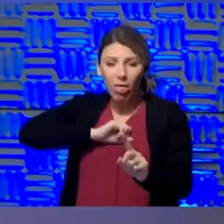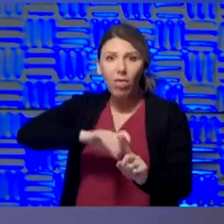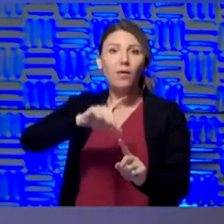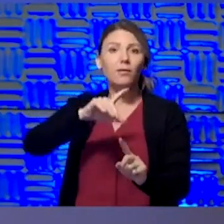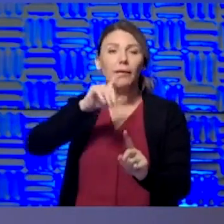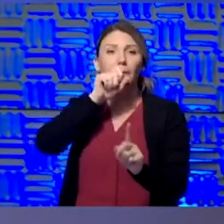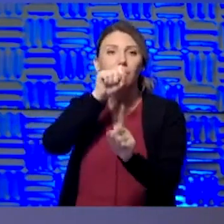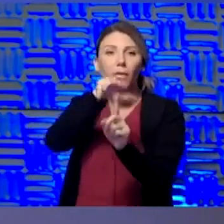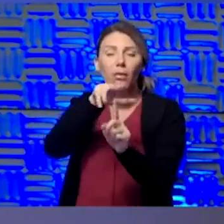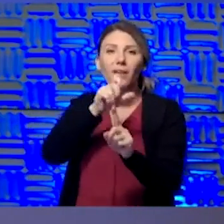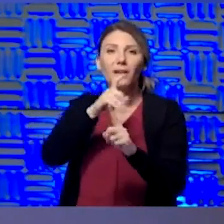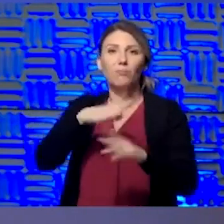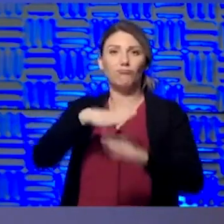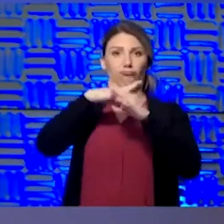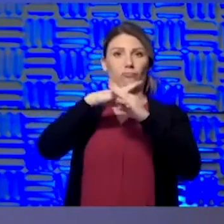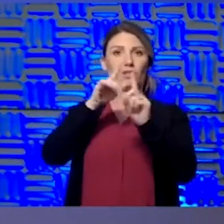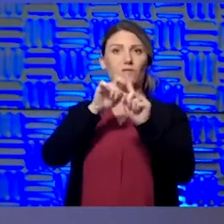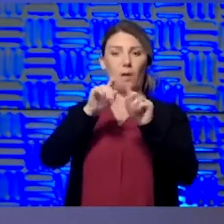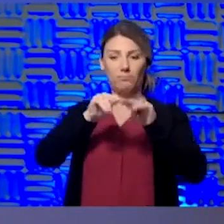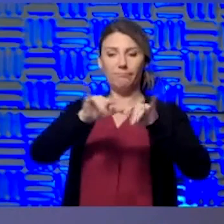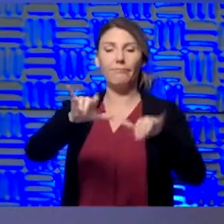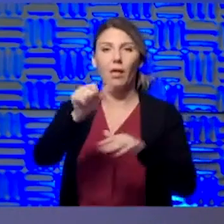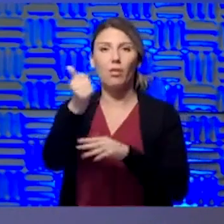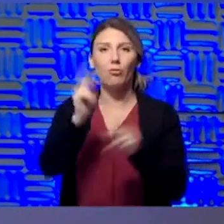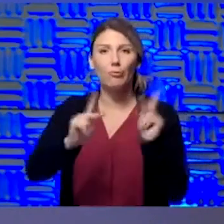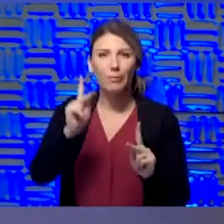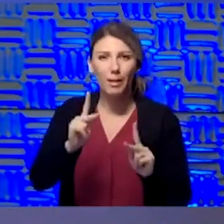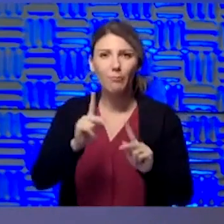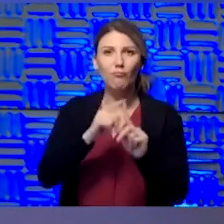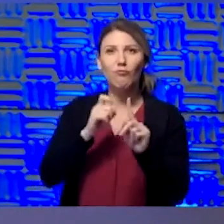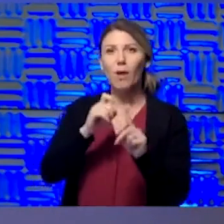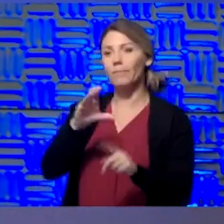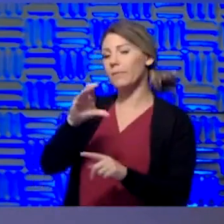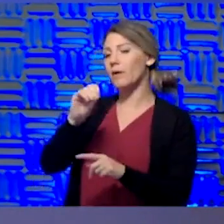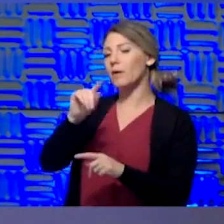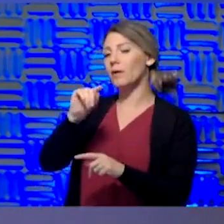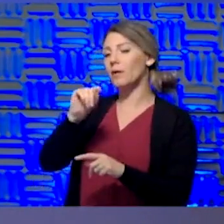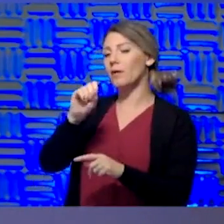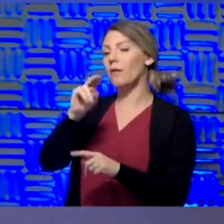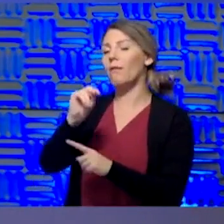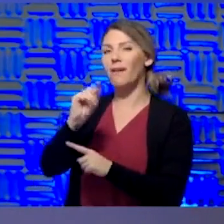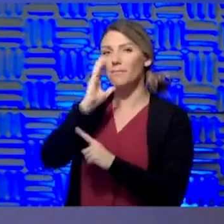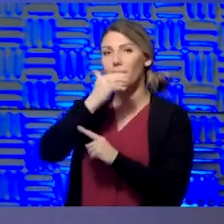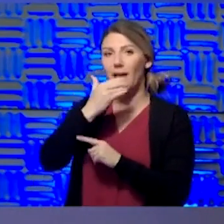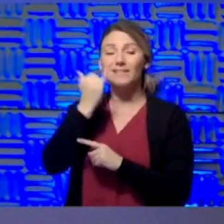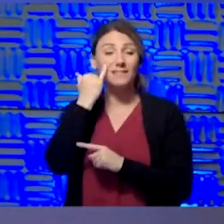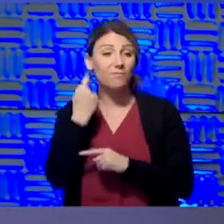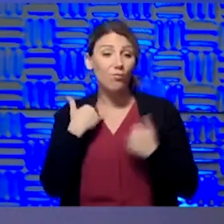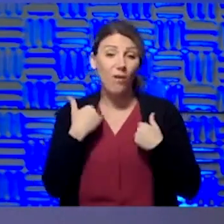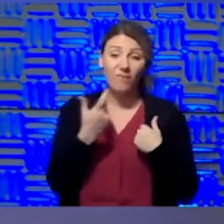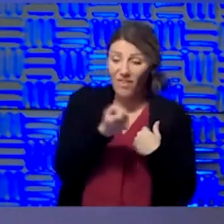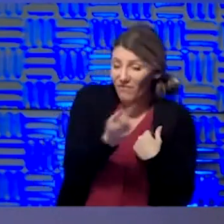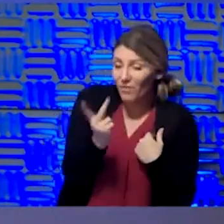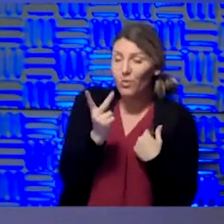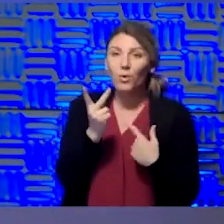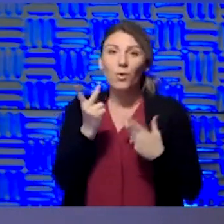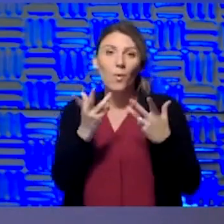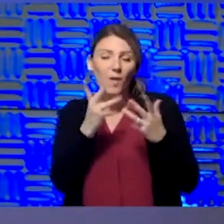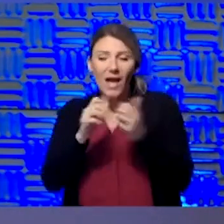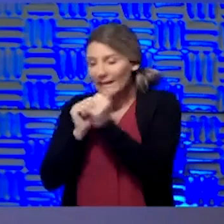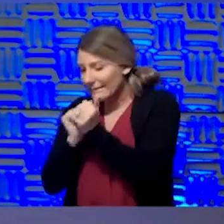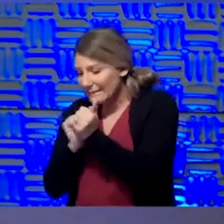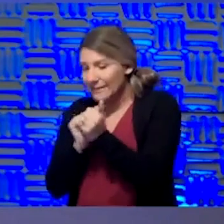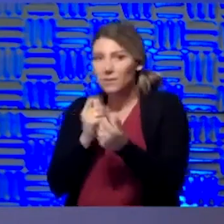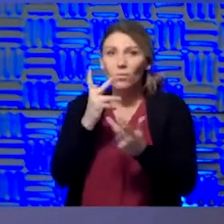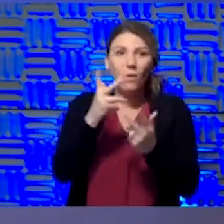whatever. And so I think, again, just being hygienic and cleaning it, if you have a couple, you can have one being cleaned, one that you have in storage, and one